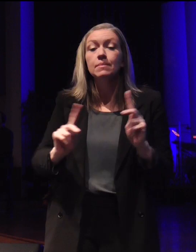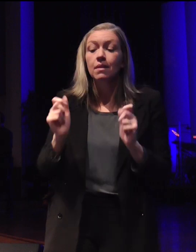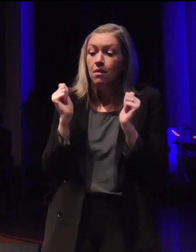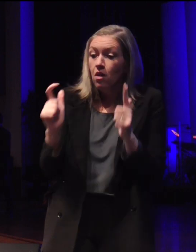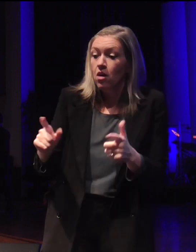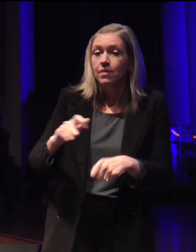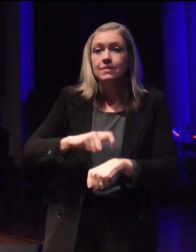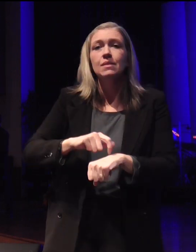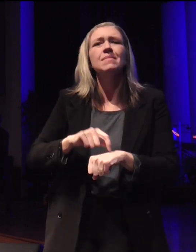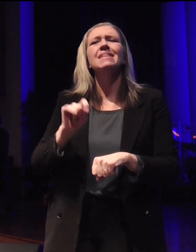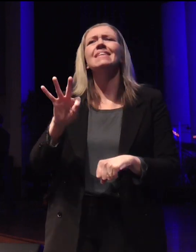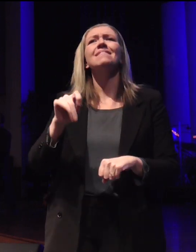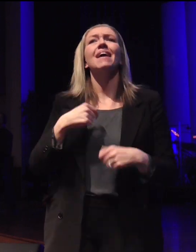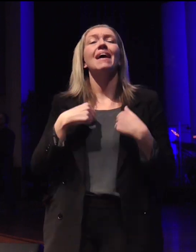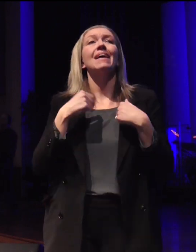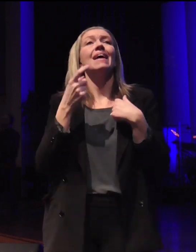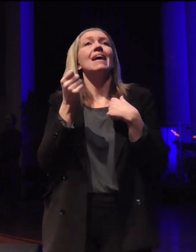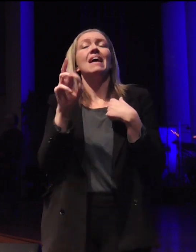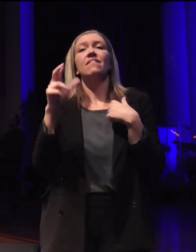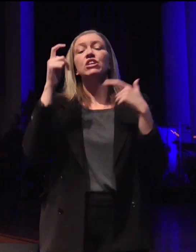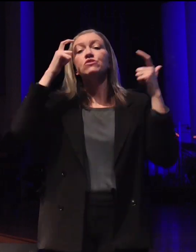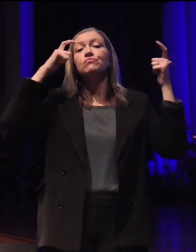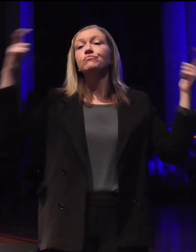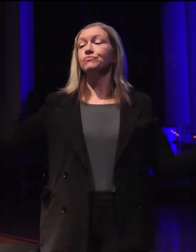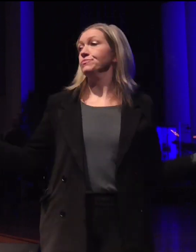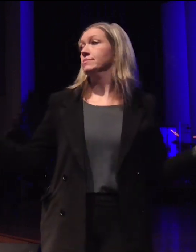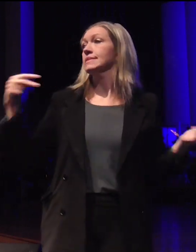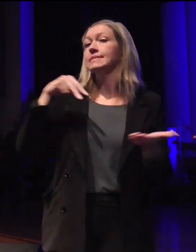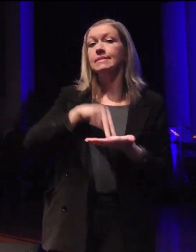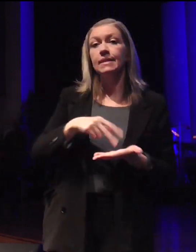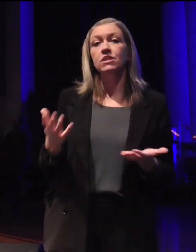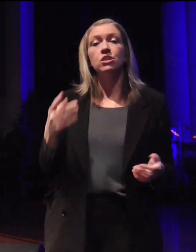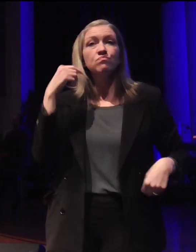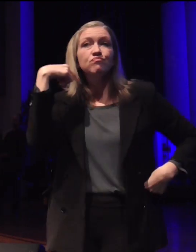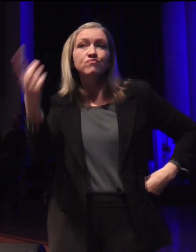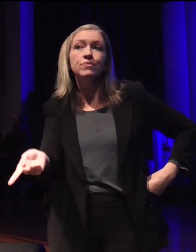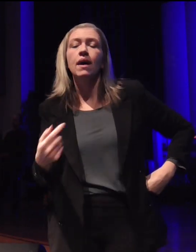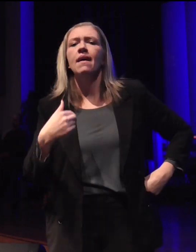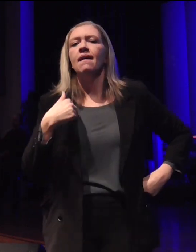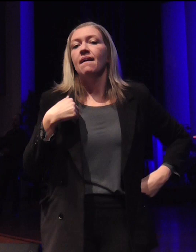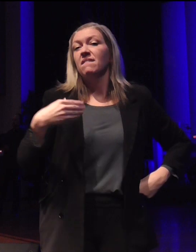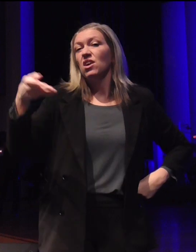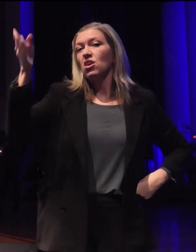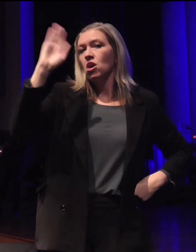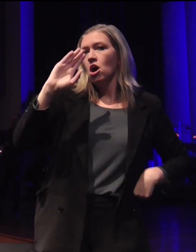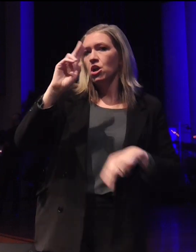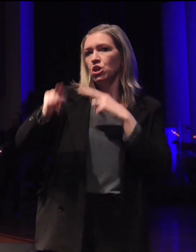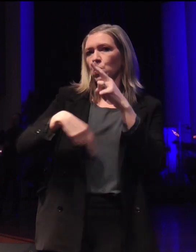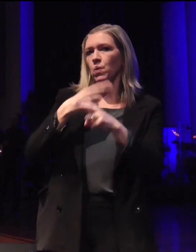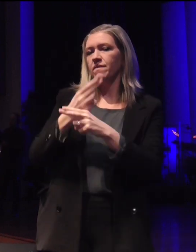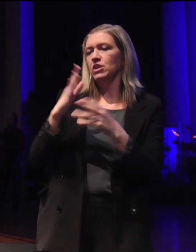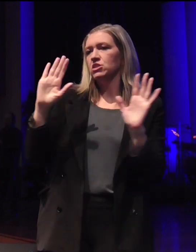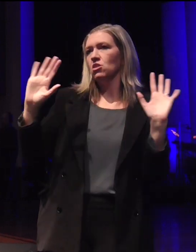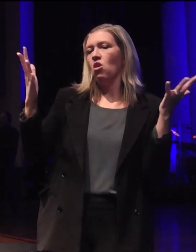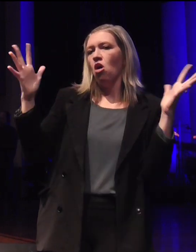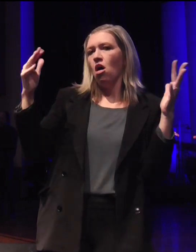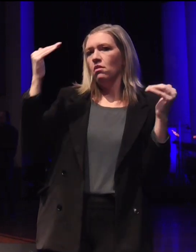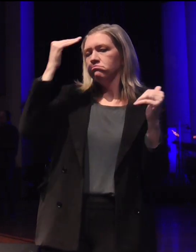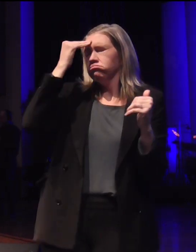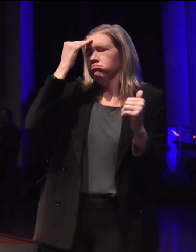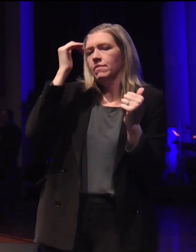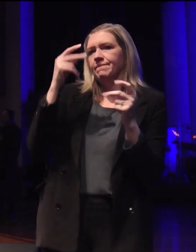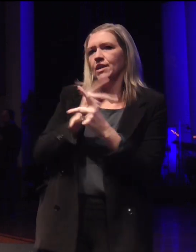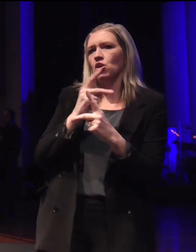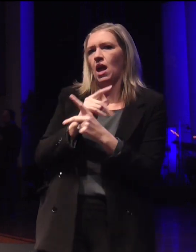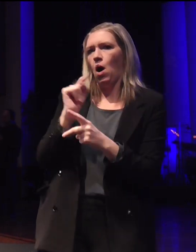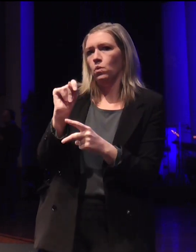if I ever have the arrogance to stand up here and say to you, I've got God and the universe all figured out,